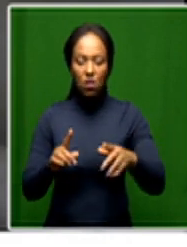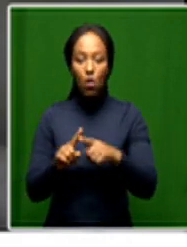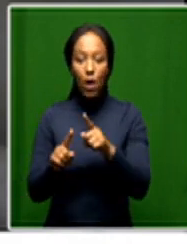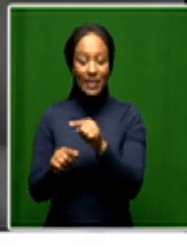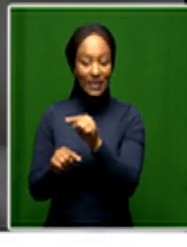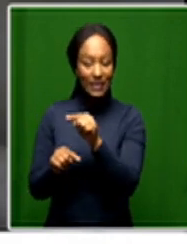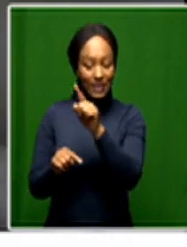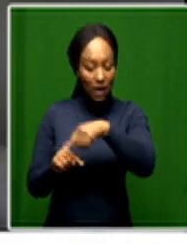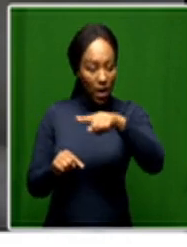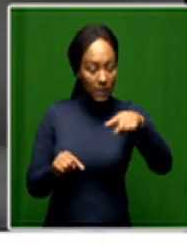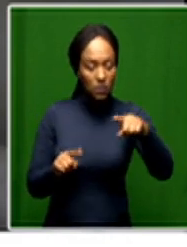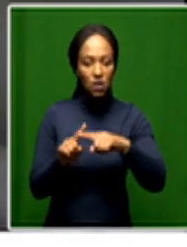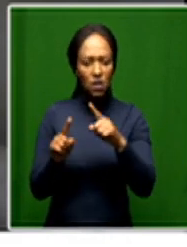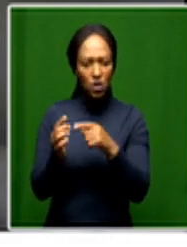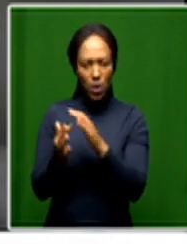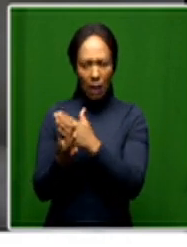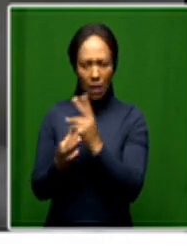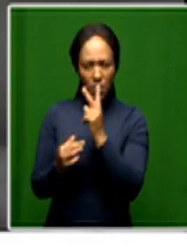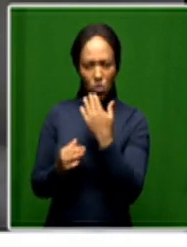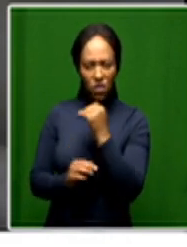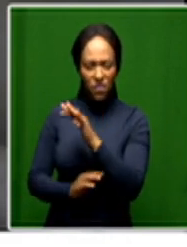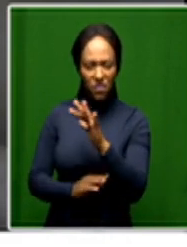wide range, we're still looking at between sort of